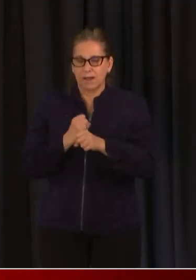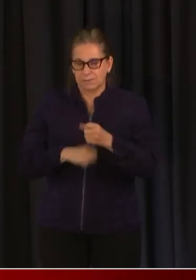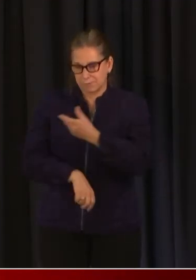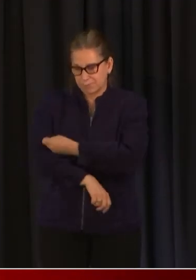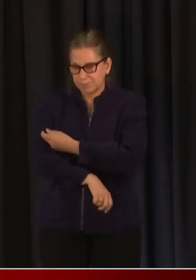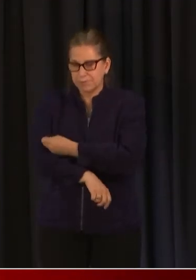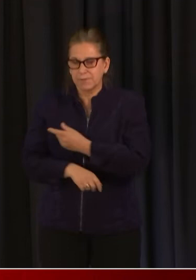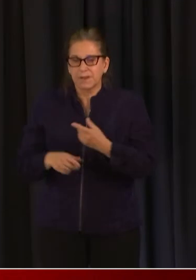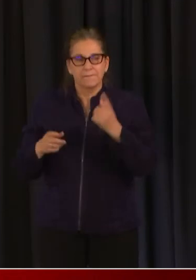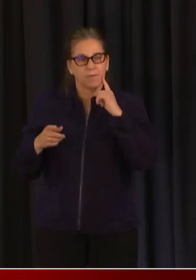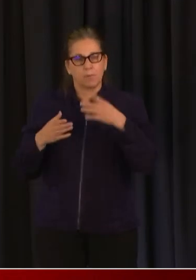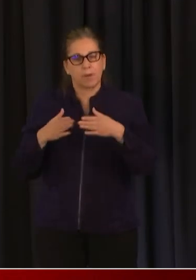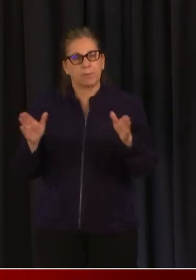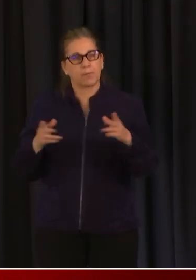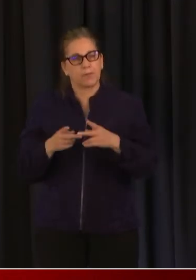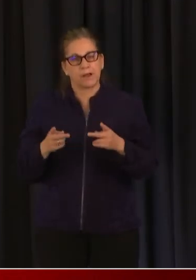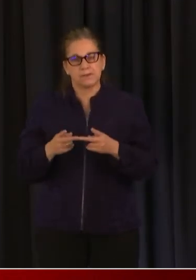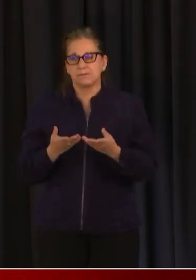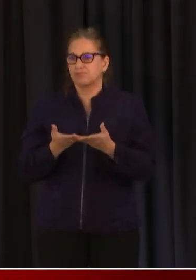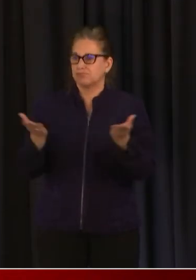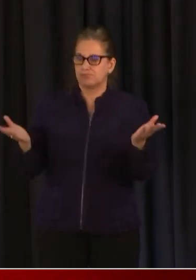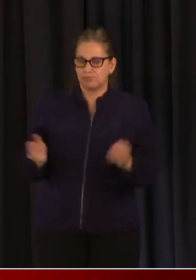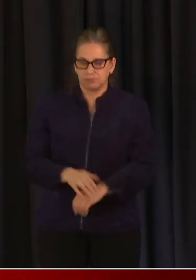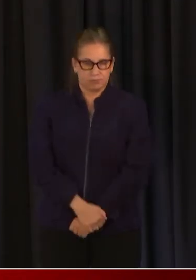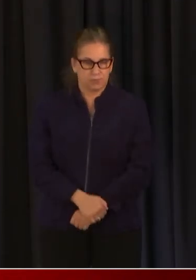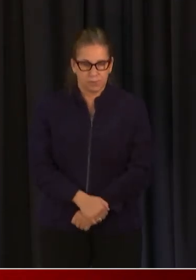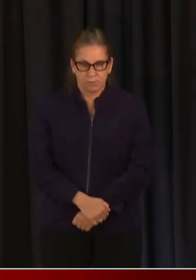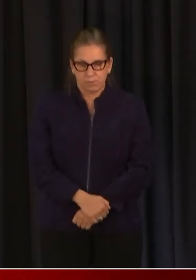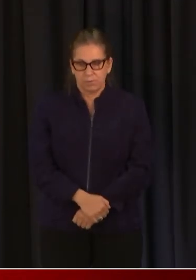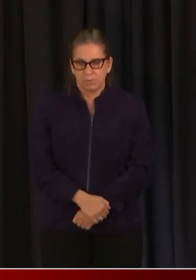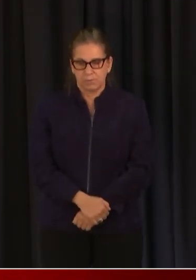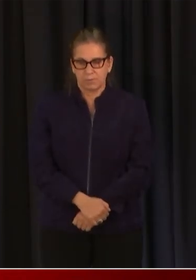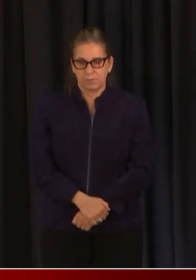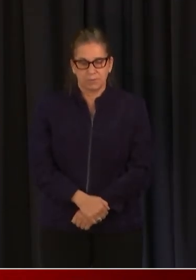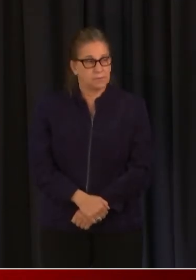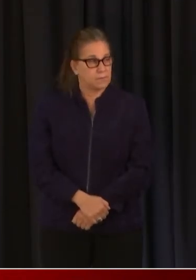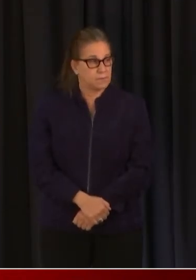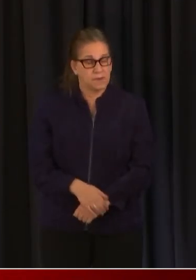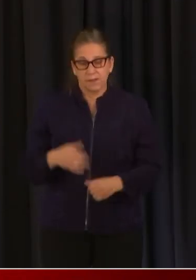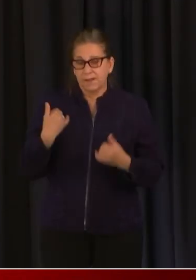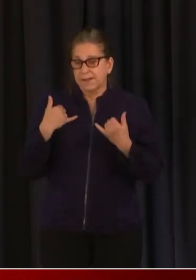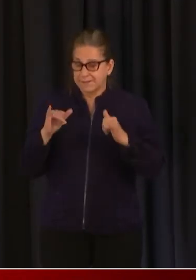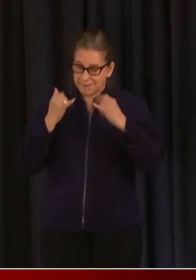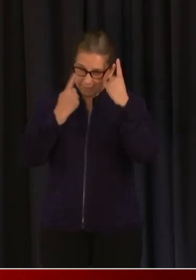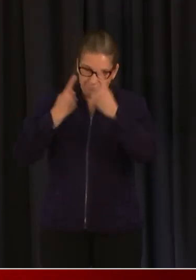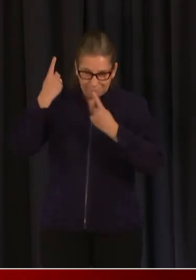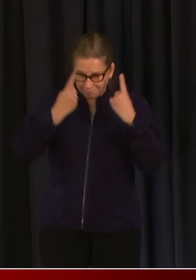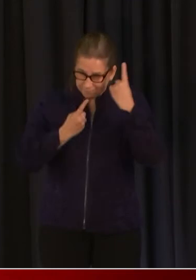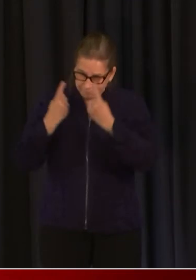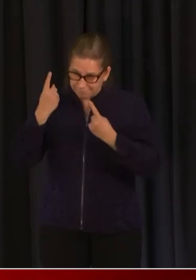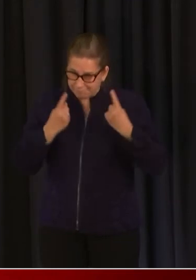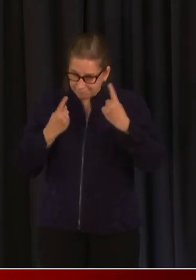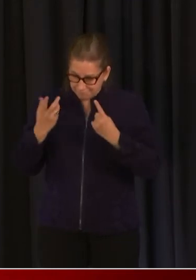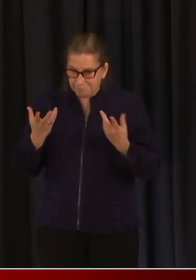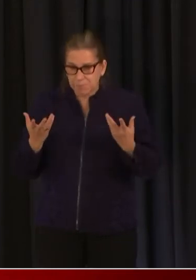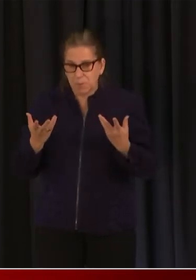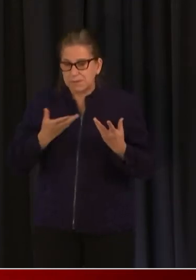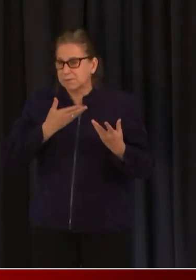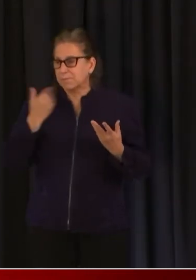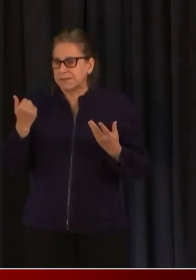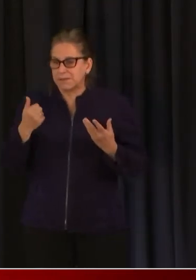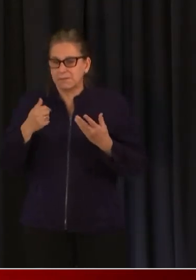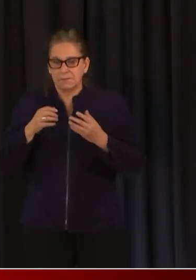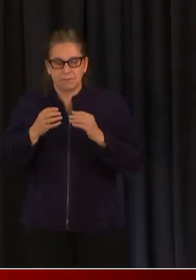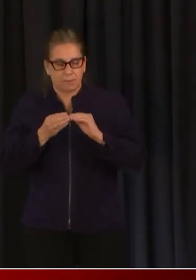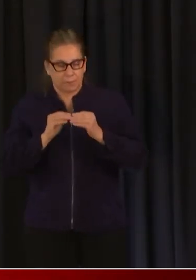in place in publicly occupied spaces and venues. We need to be still thoughtful about what is considered an appropriate size for a large